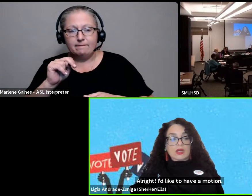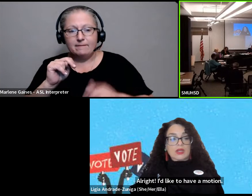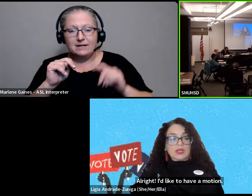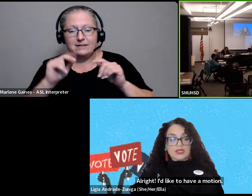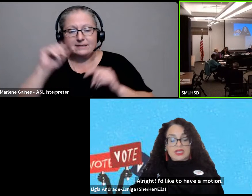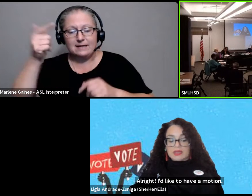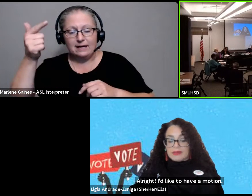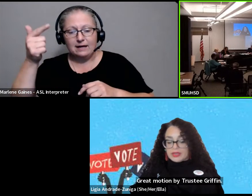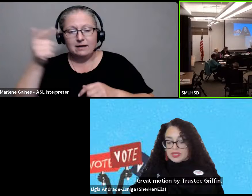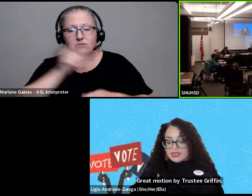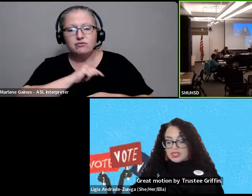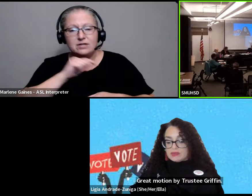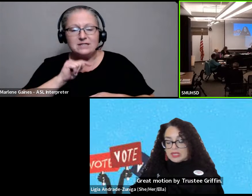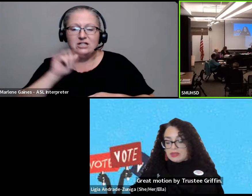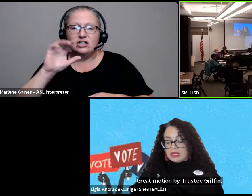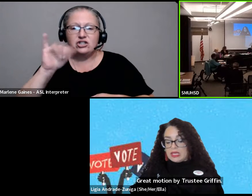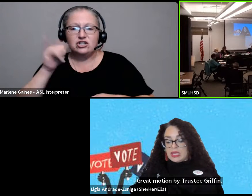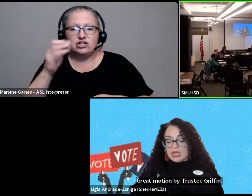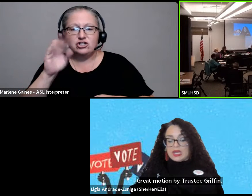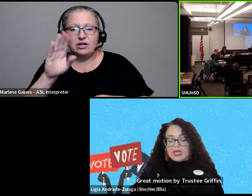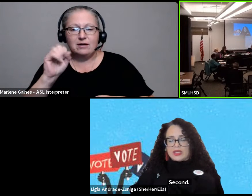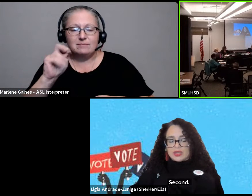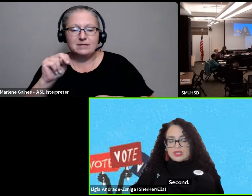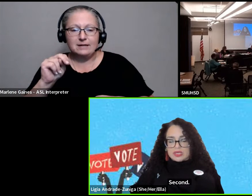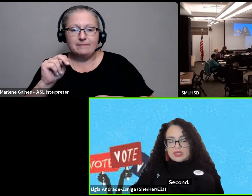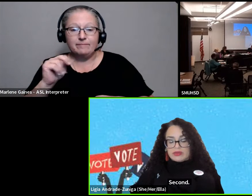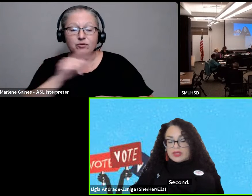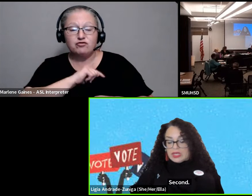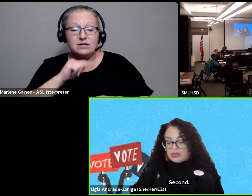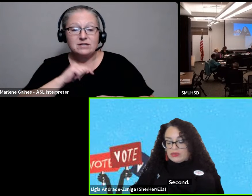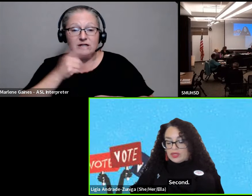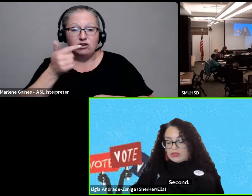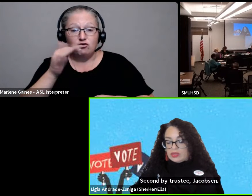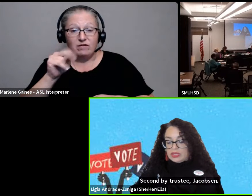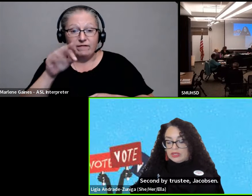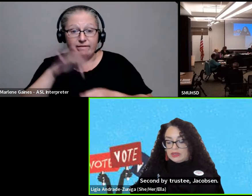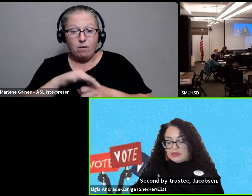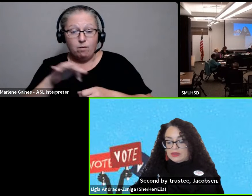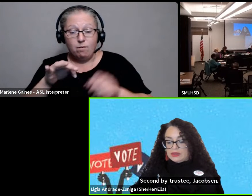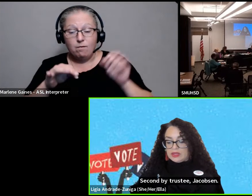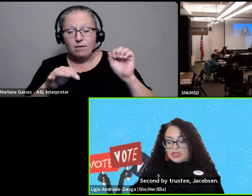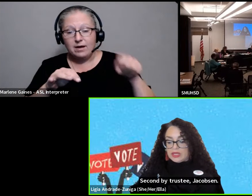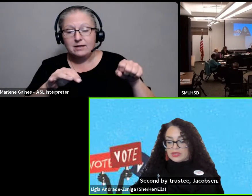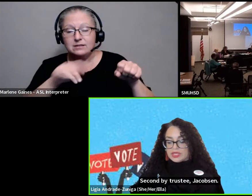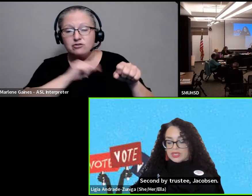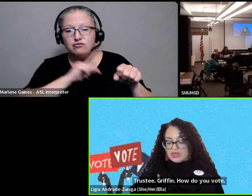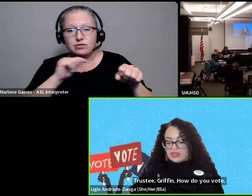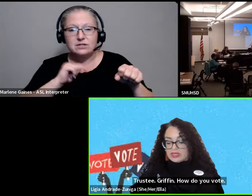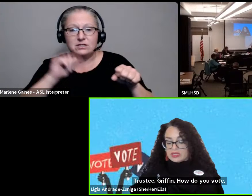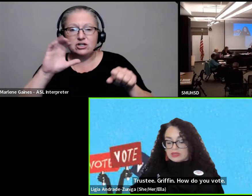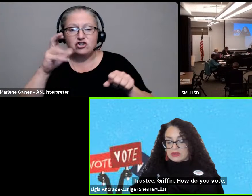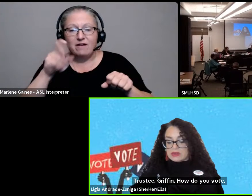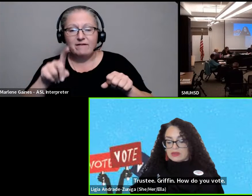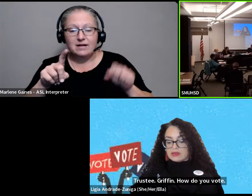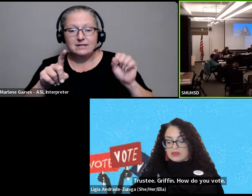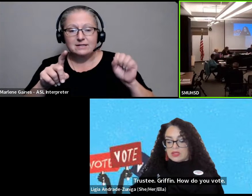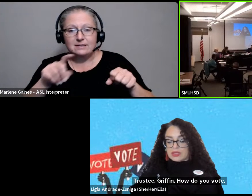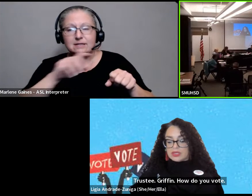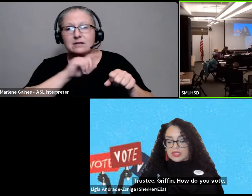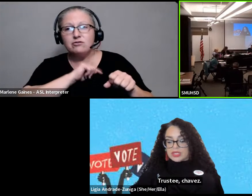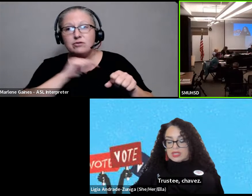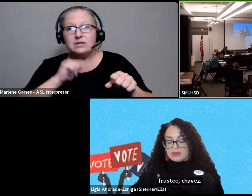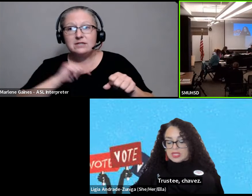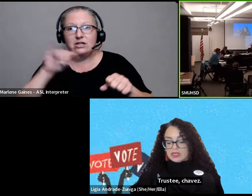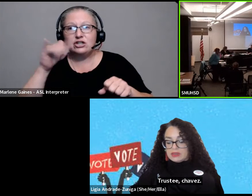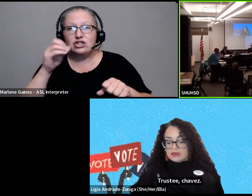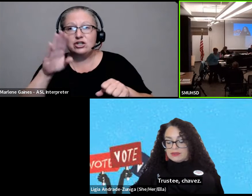Second. second by trustee Jacobson. Trustee Griffin, how do you vote? Aye. Trustee Chavez, Aye.